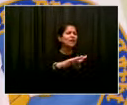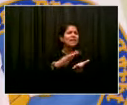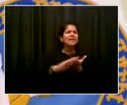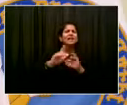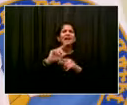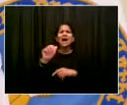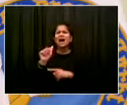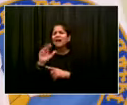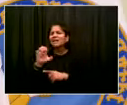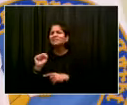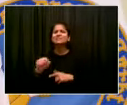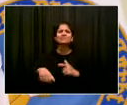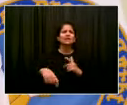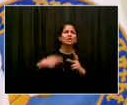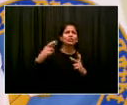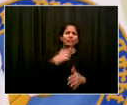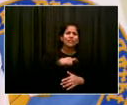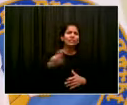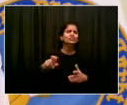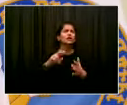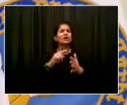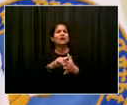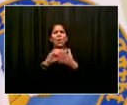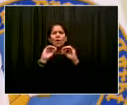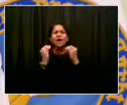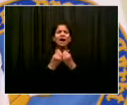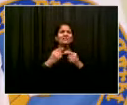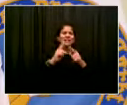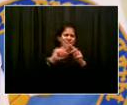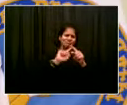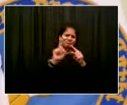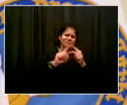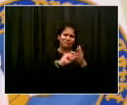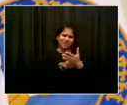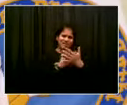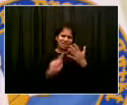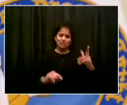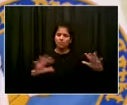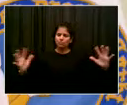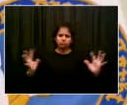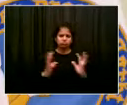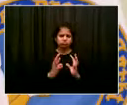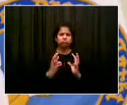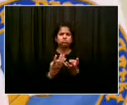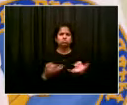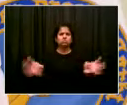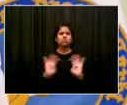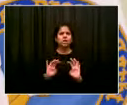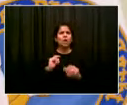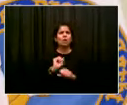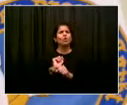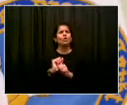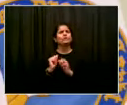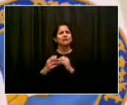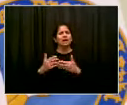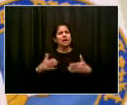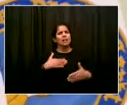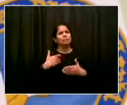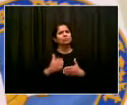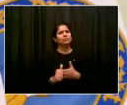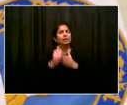definitely at the helm of that, and it's a pleasure to be, and it's the new way of policing, but more importantly, it's the only way of policing.